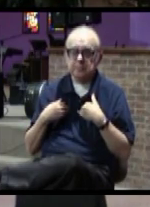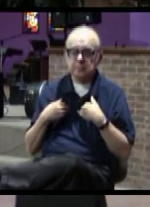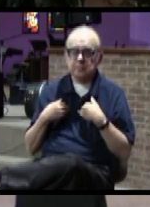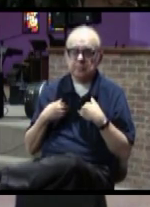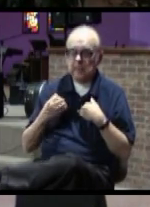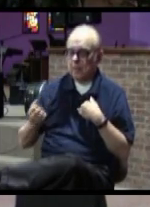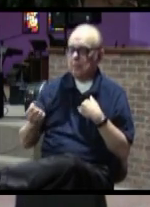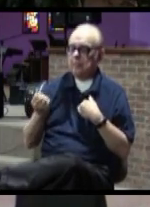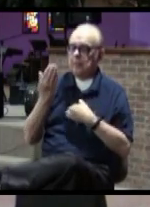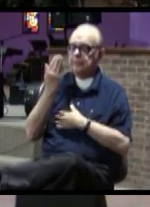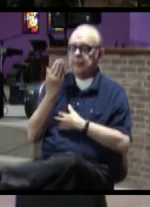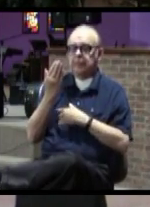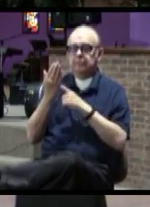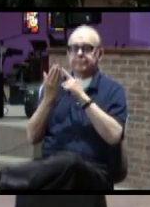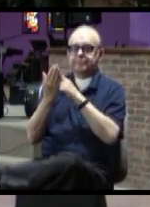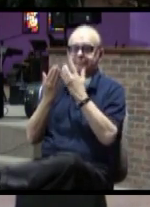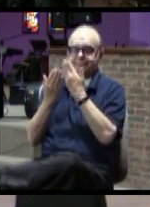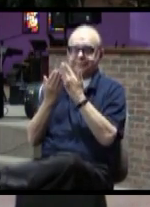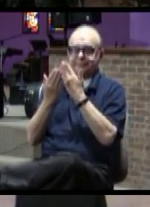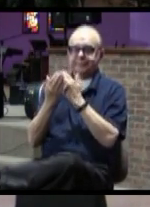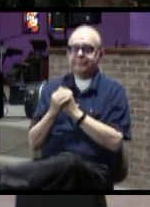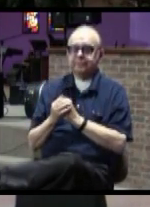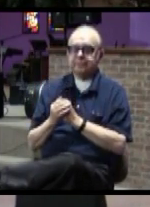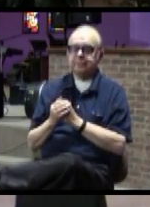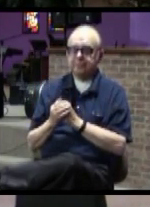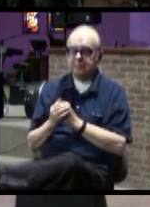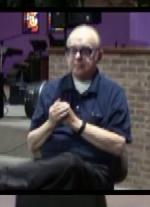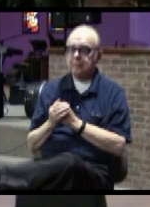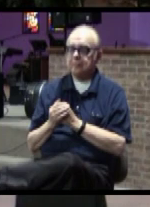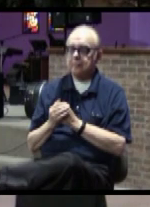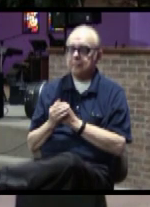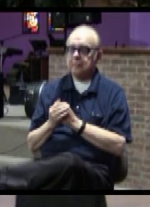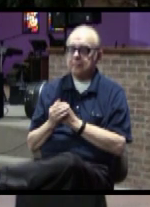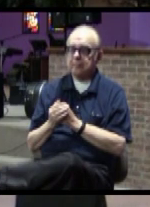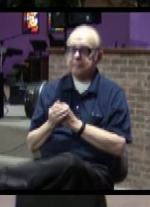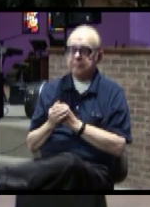you've got and hold it in front of you right now, would you?